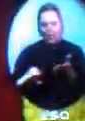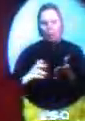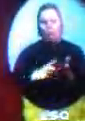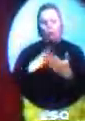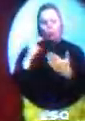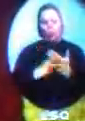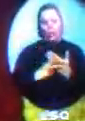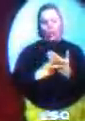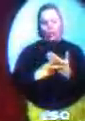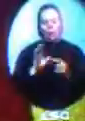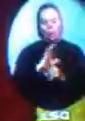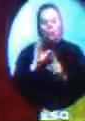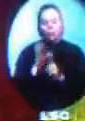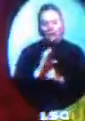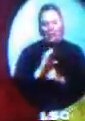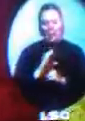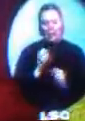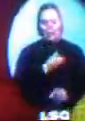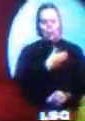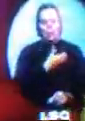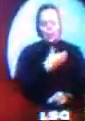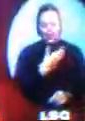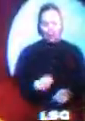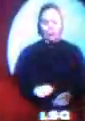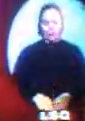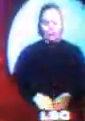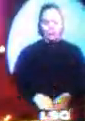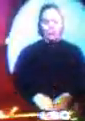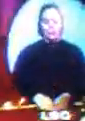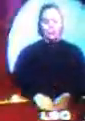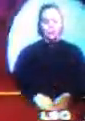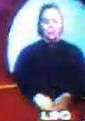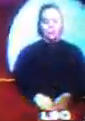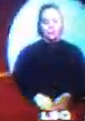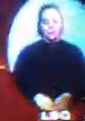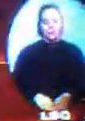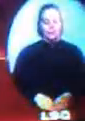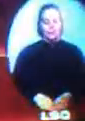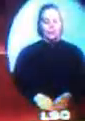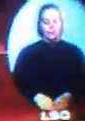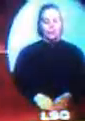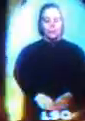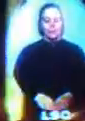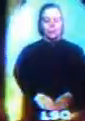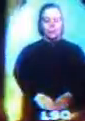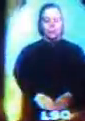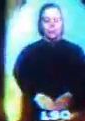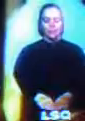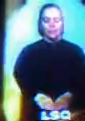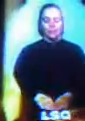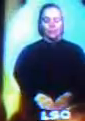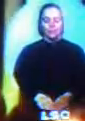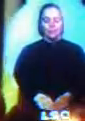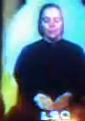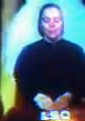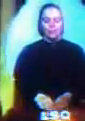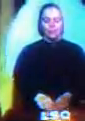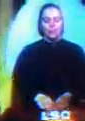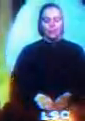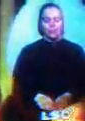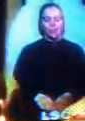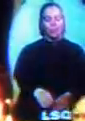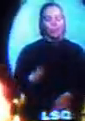and receive $1.75 million as well from the Cultural Capitals Program? Mr. Speaker,